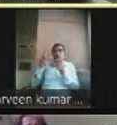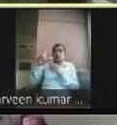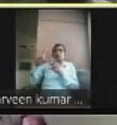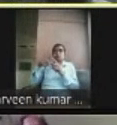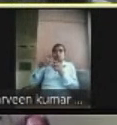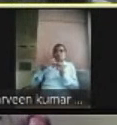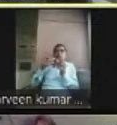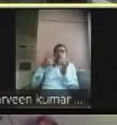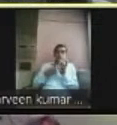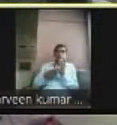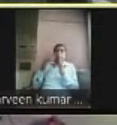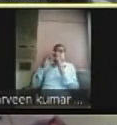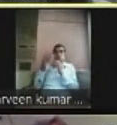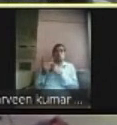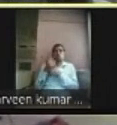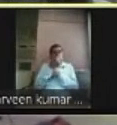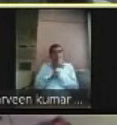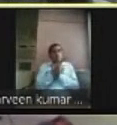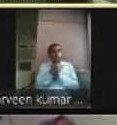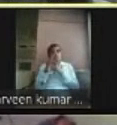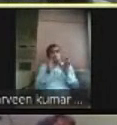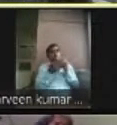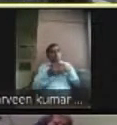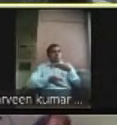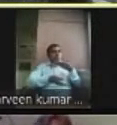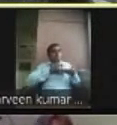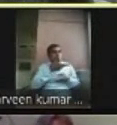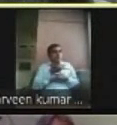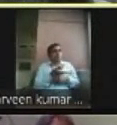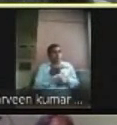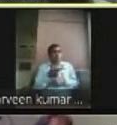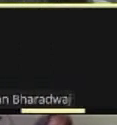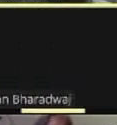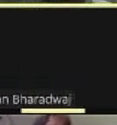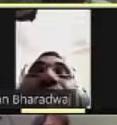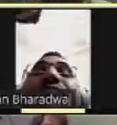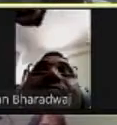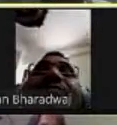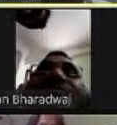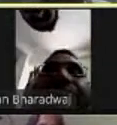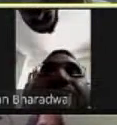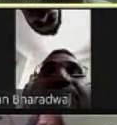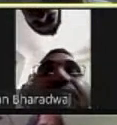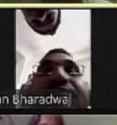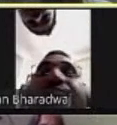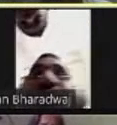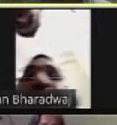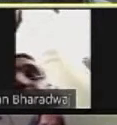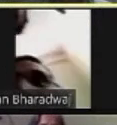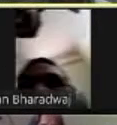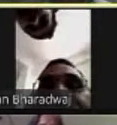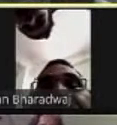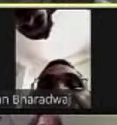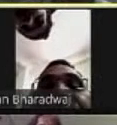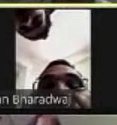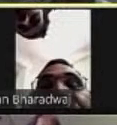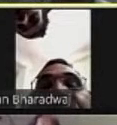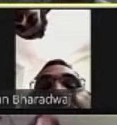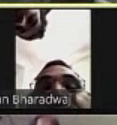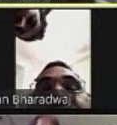this person from Gujarat who managed to seek.